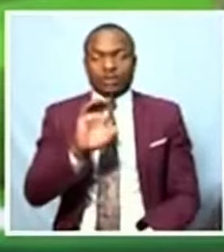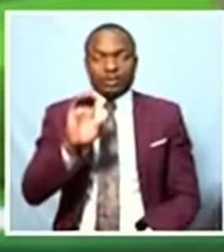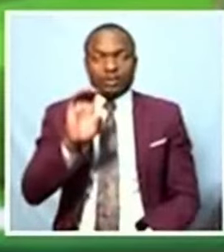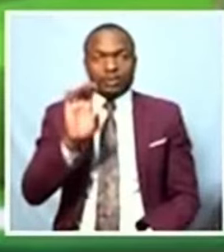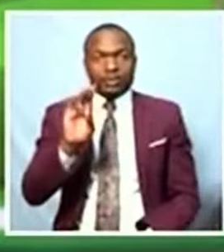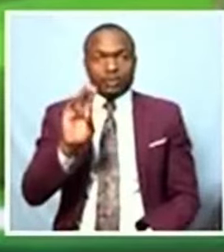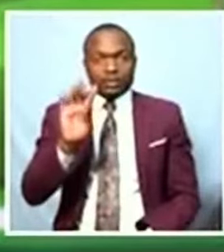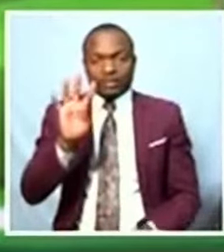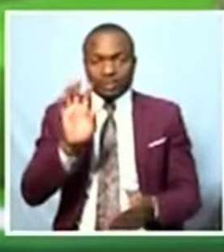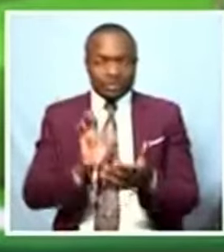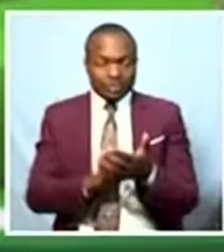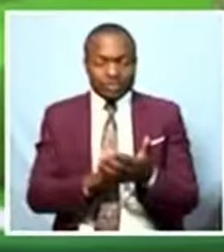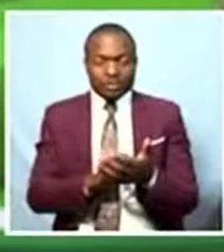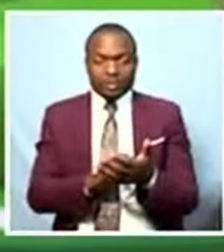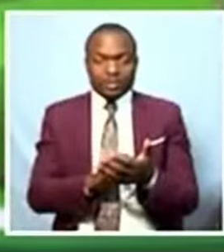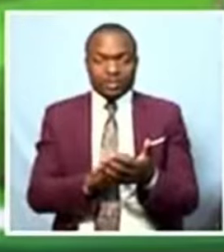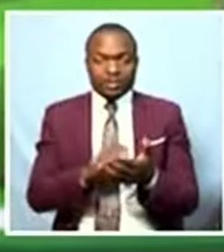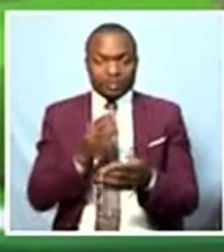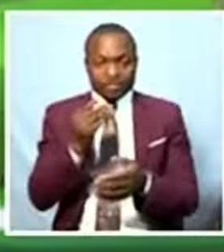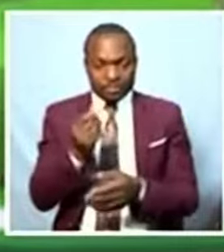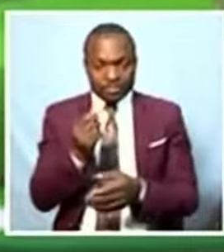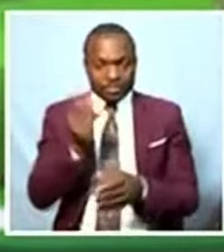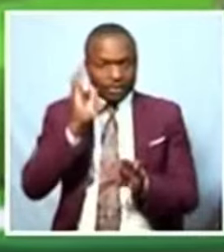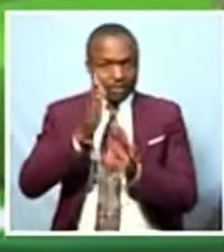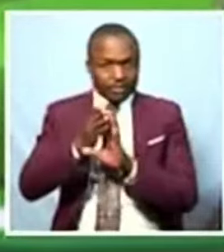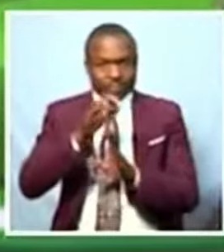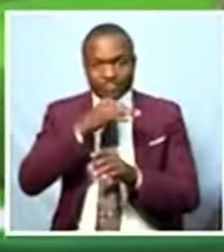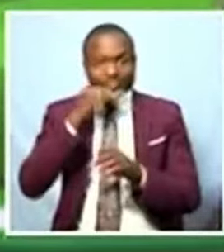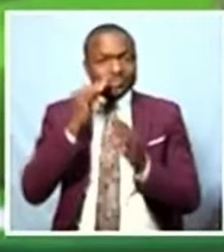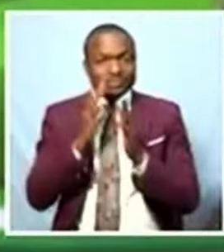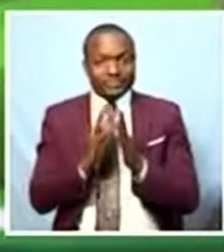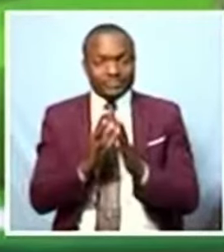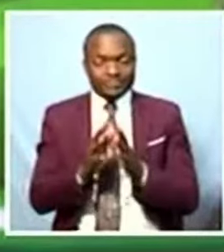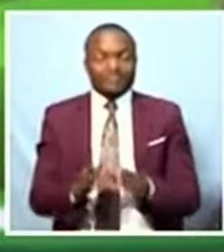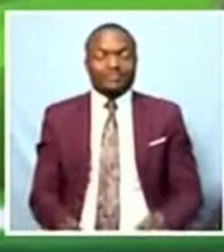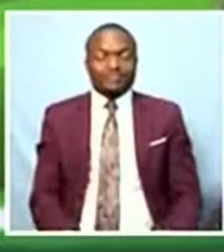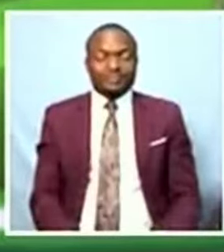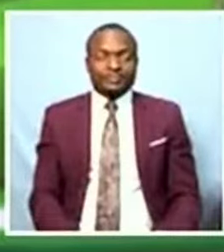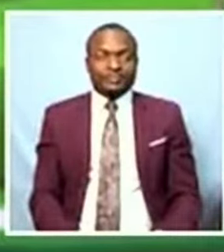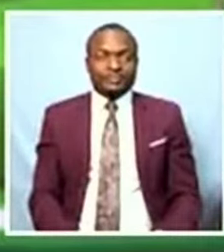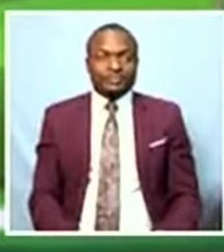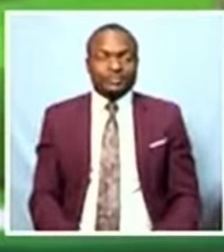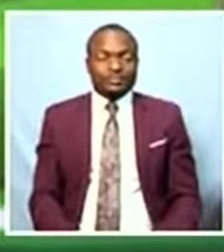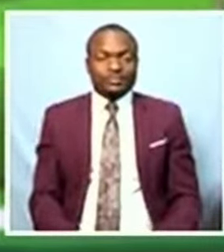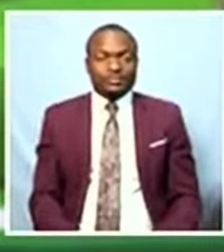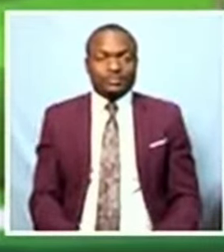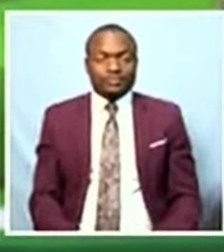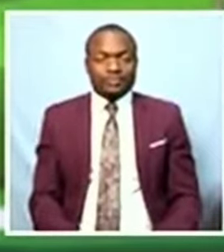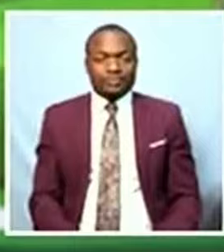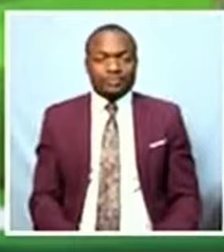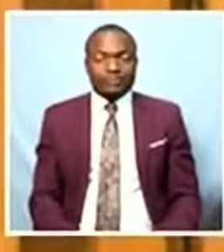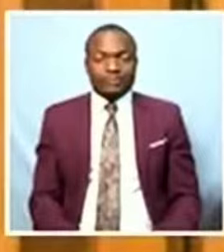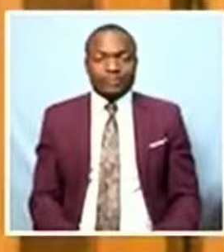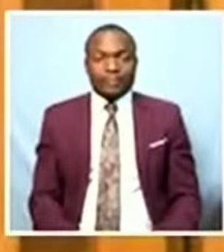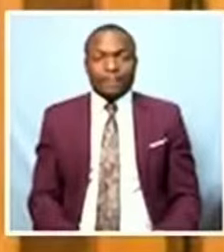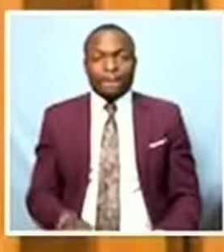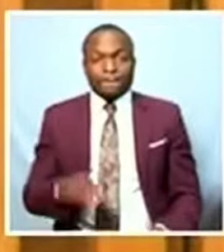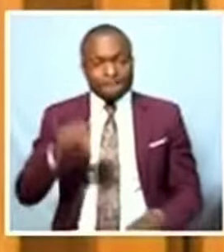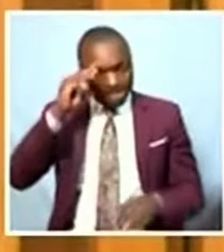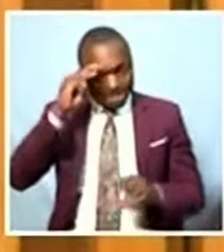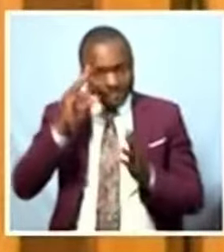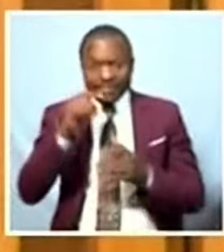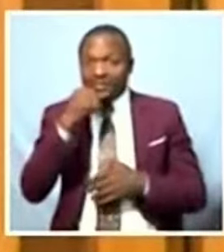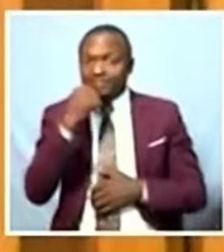11,348,474,000 to the banks for farmers' payments, leaving no balance outstanding. In his statement, the minister went on to